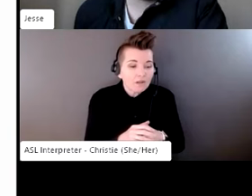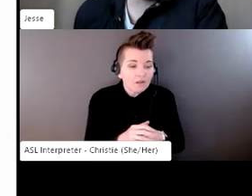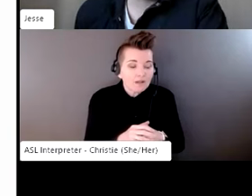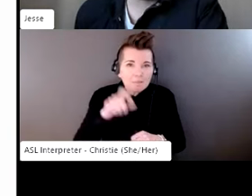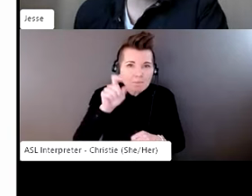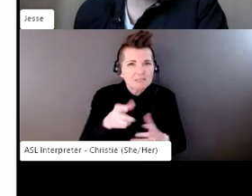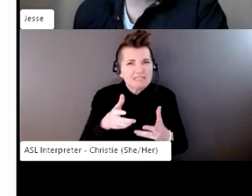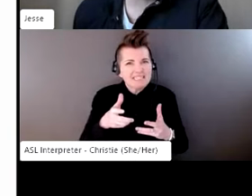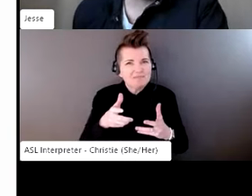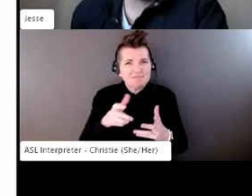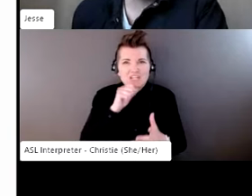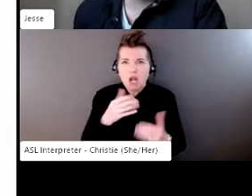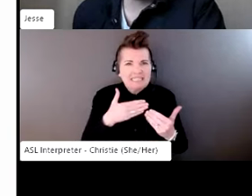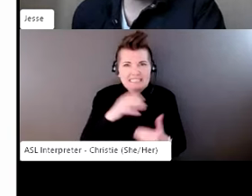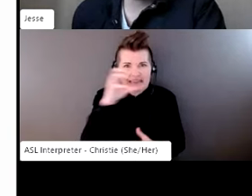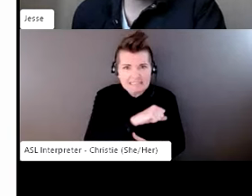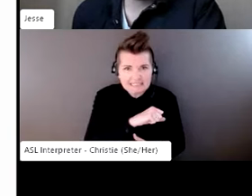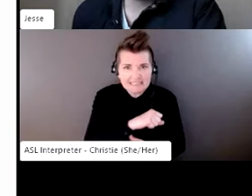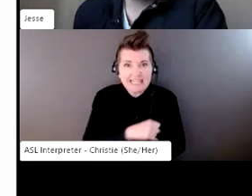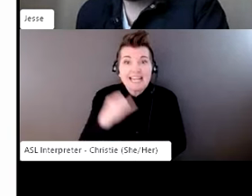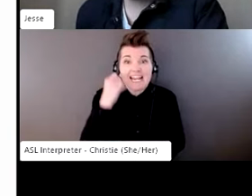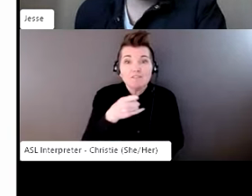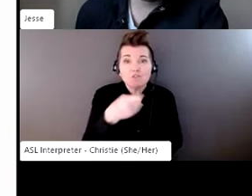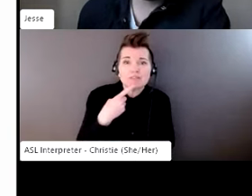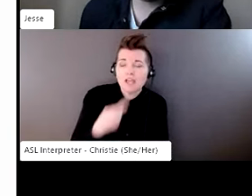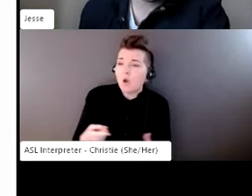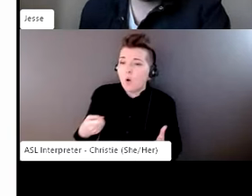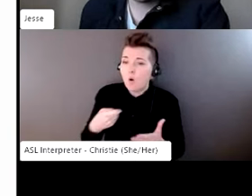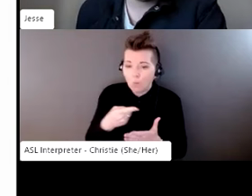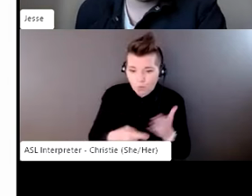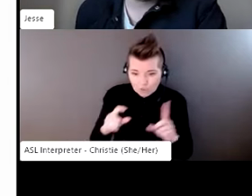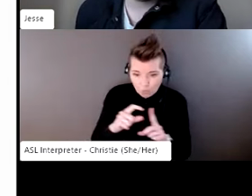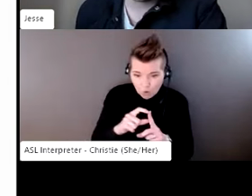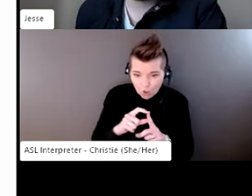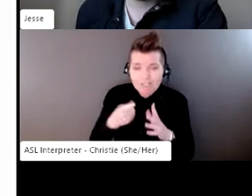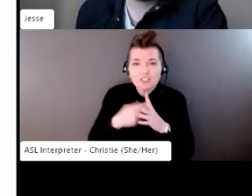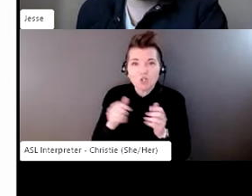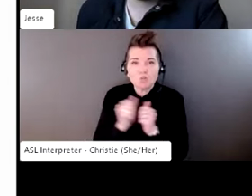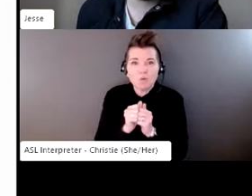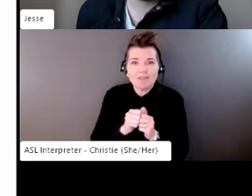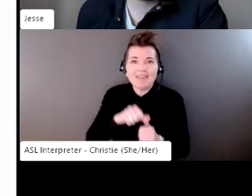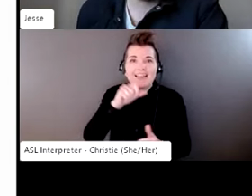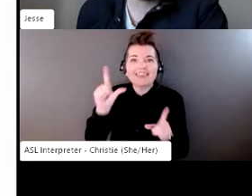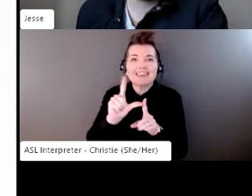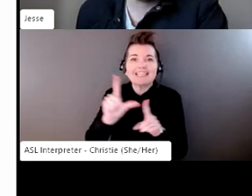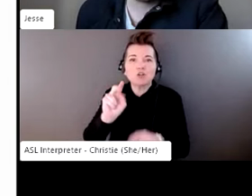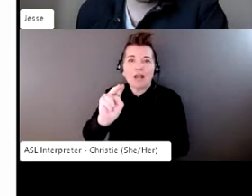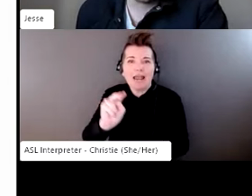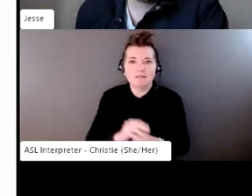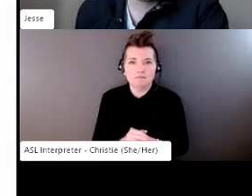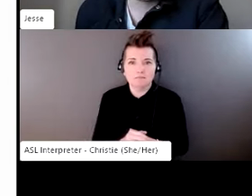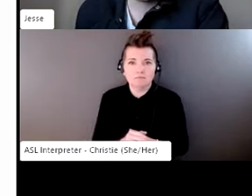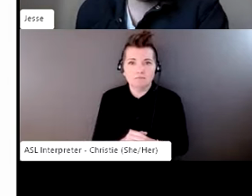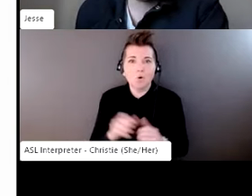day of the week that starts with the letter M? You think about that, and you're like, well, that's not even a question. It's